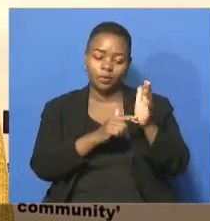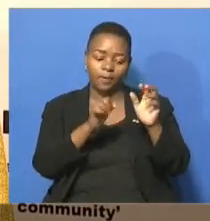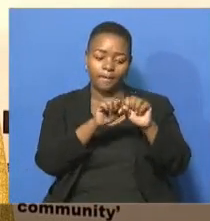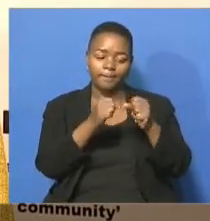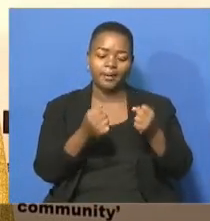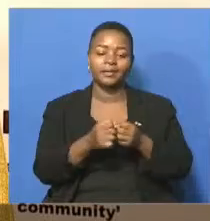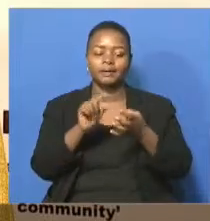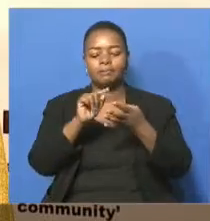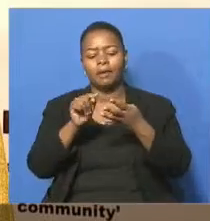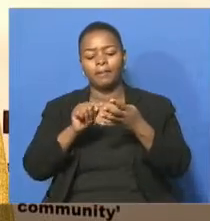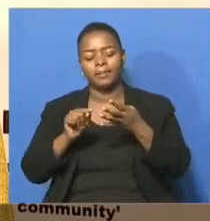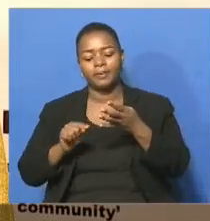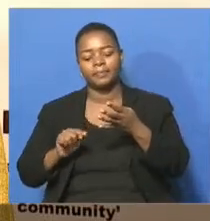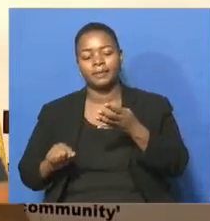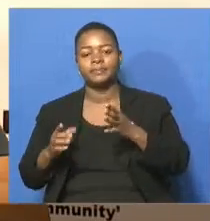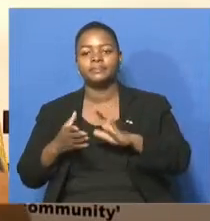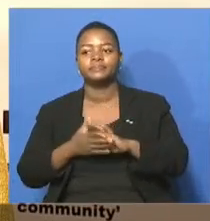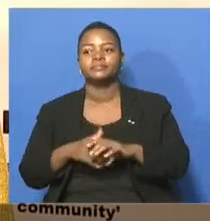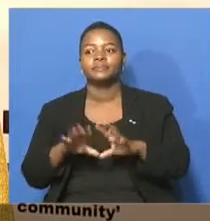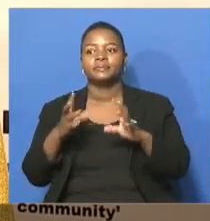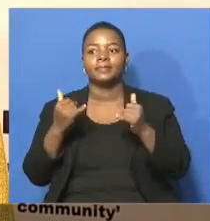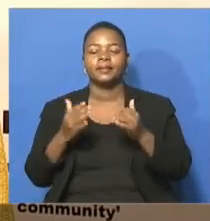so this is basically what we're trying to do.